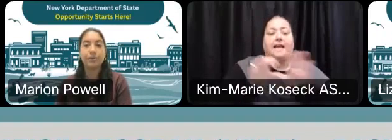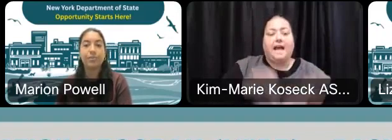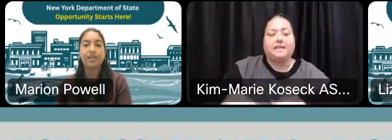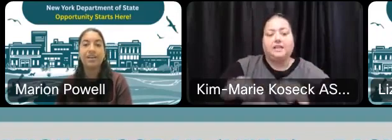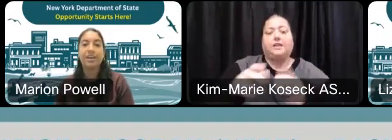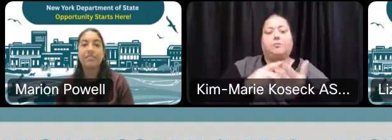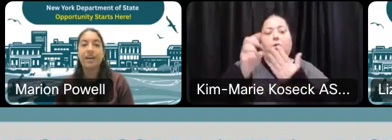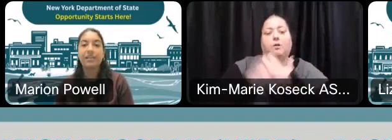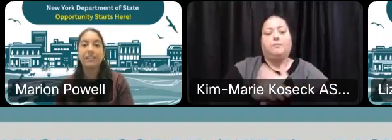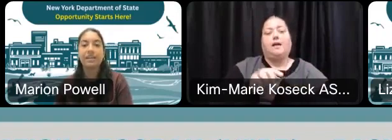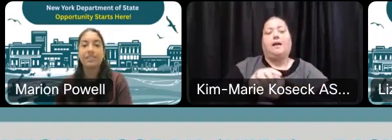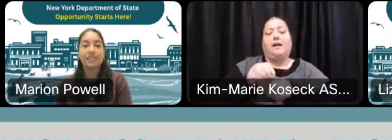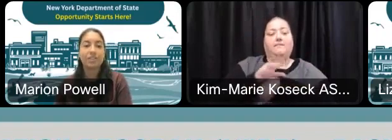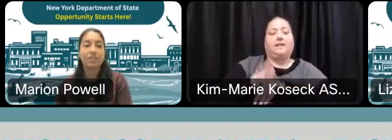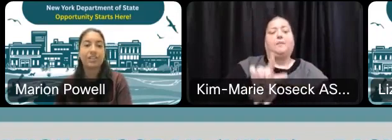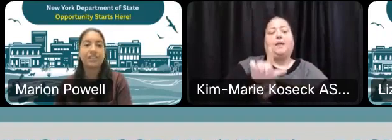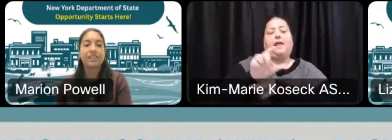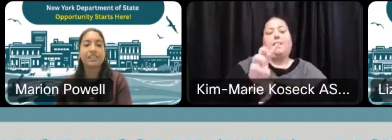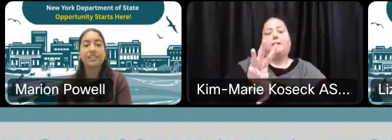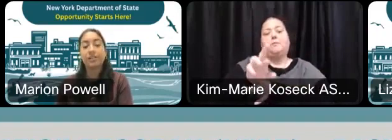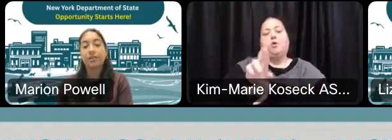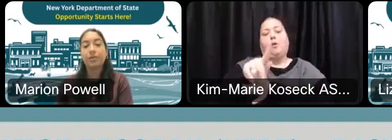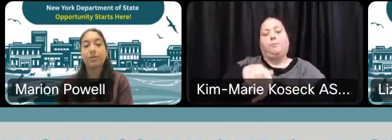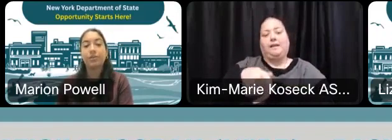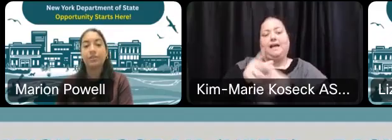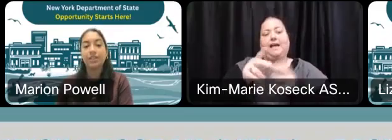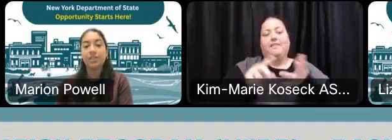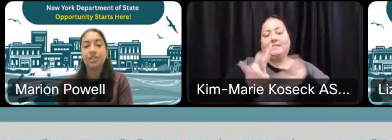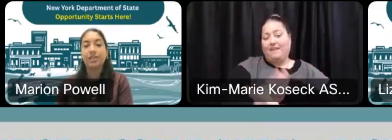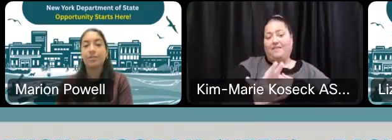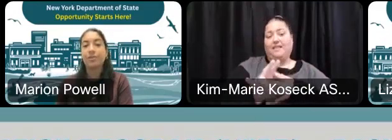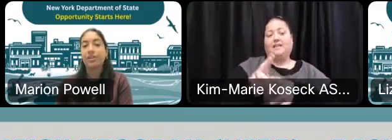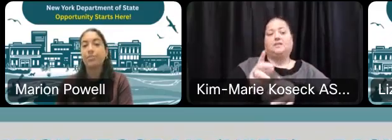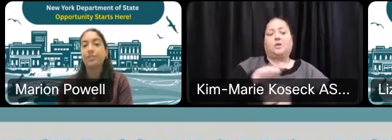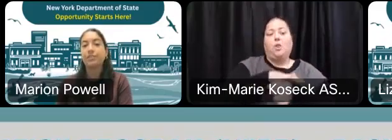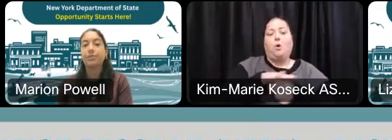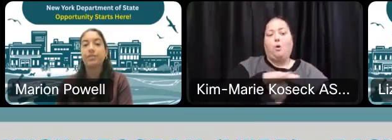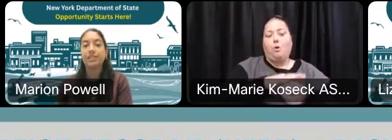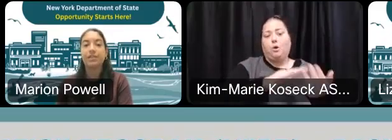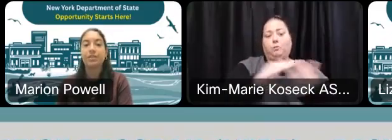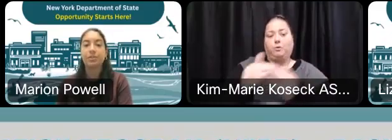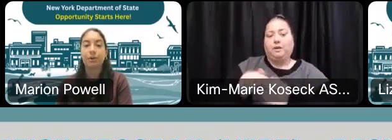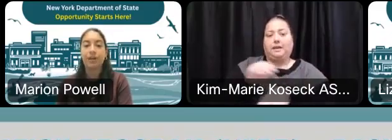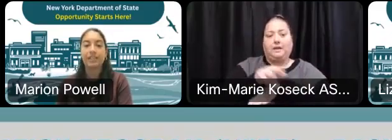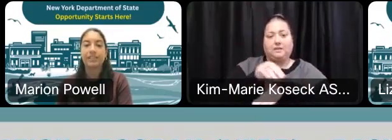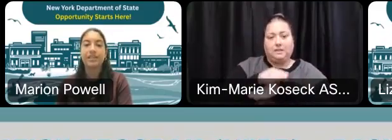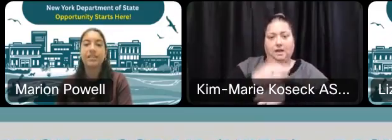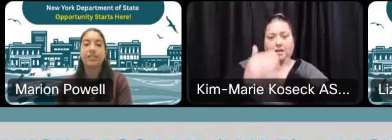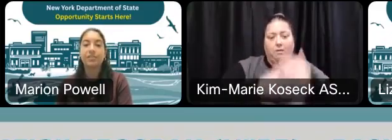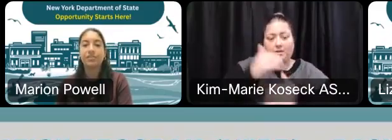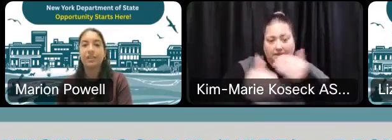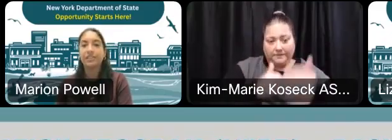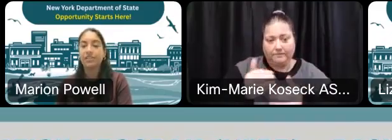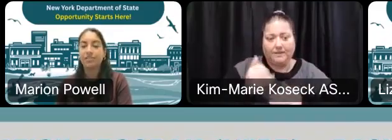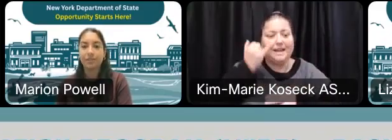the LWRP. And finally, the 7th section is to discuss the local consultation and community participation process that